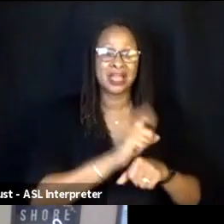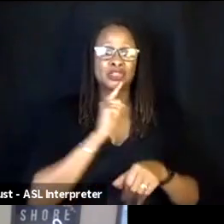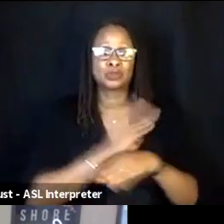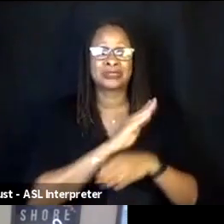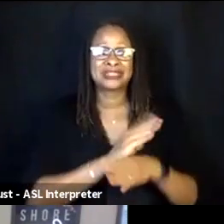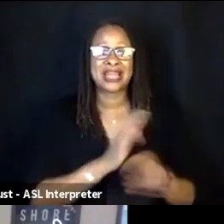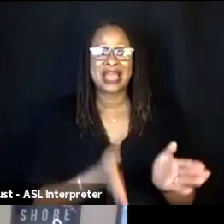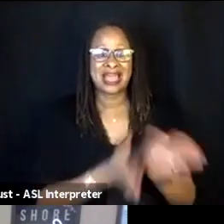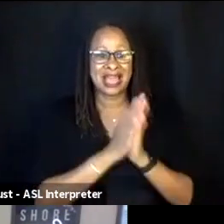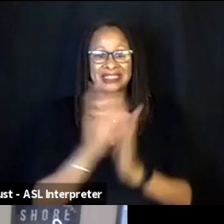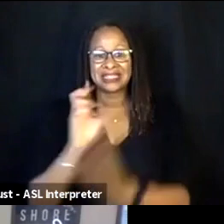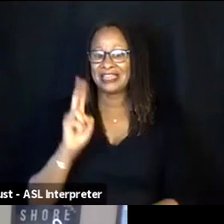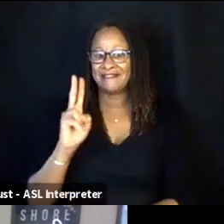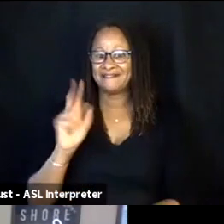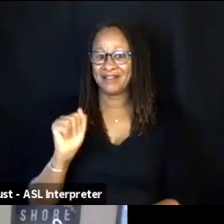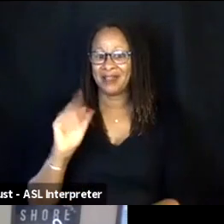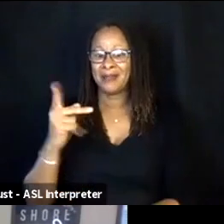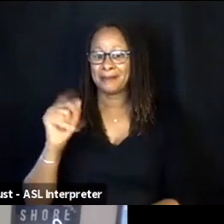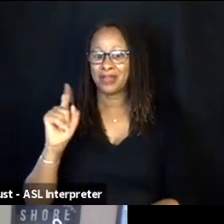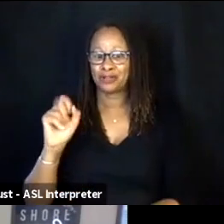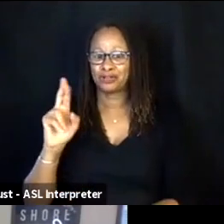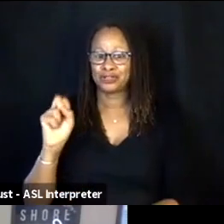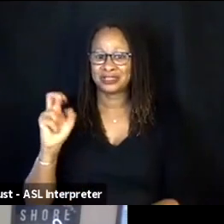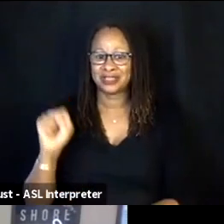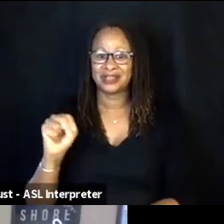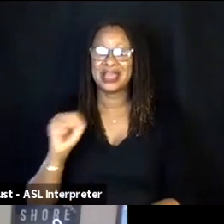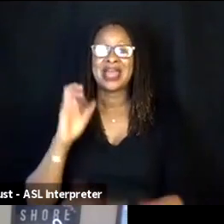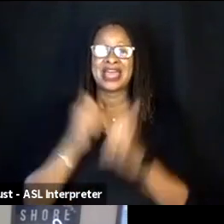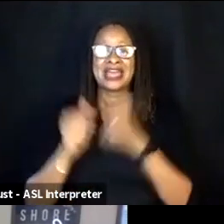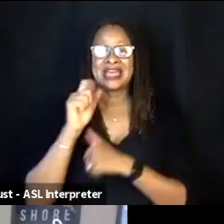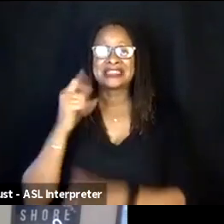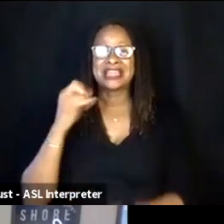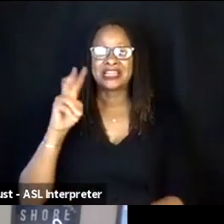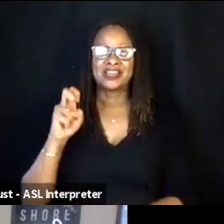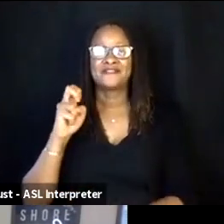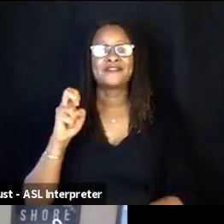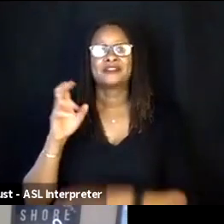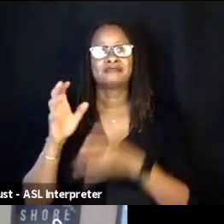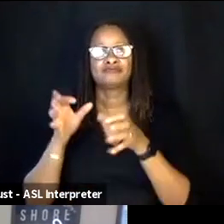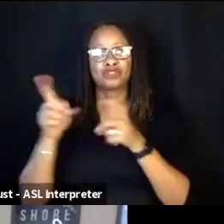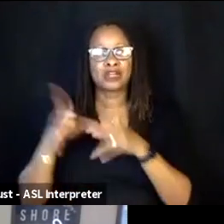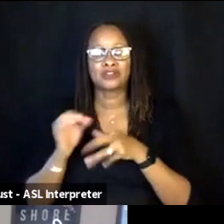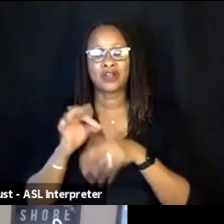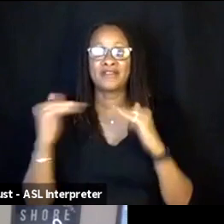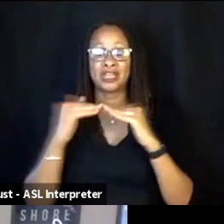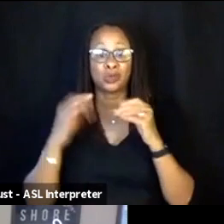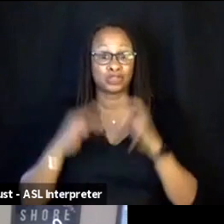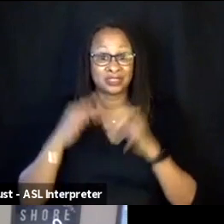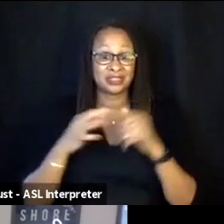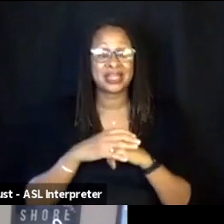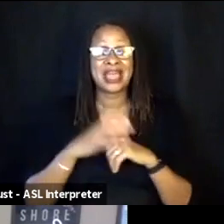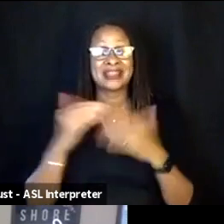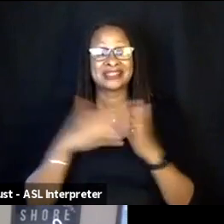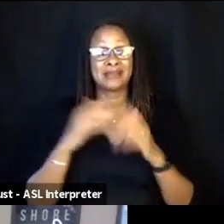Eva Patterson, who is the executive director of the Equal Justice Society now. At the time, she was with Lawyers Committee for Civil Rights. And one of